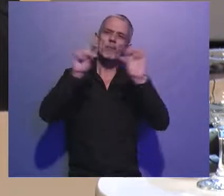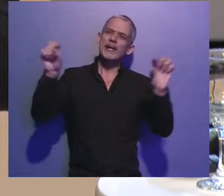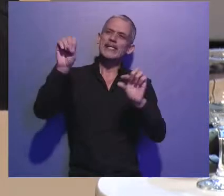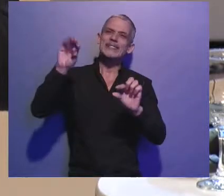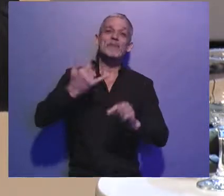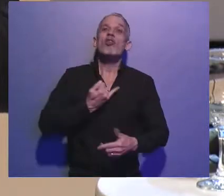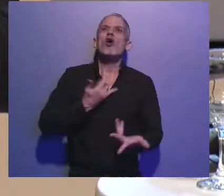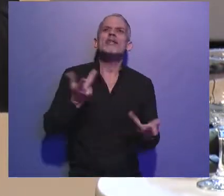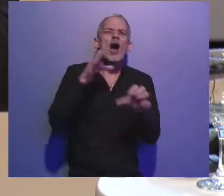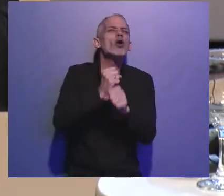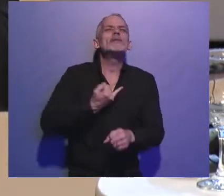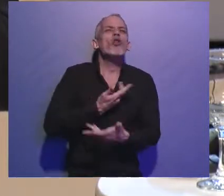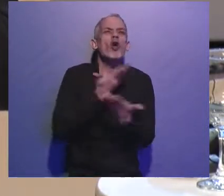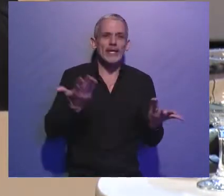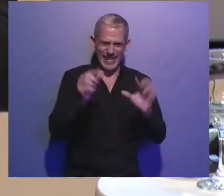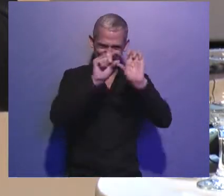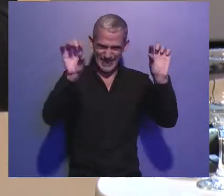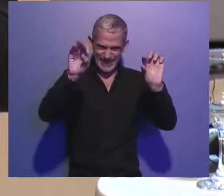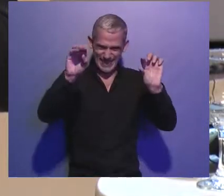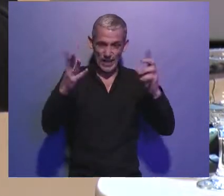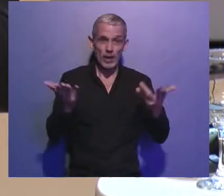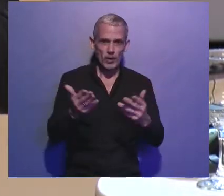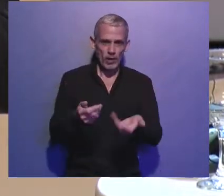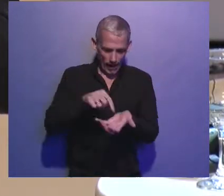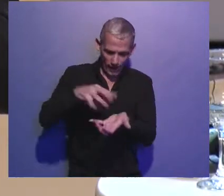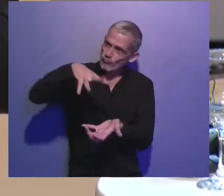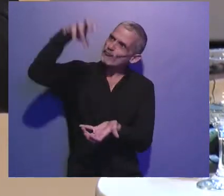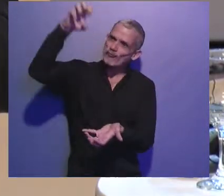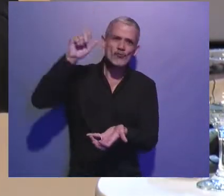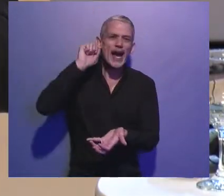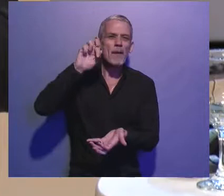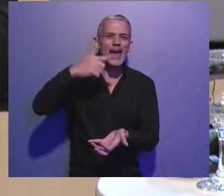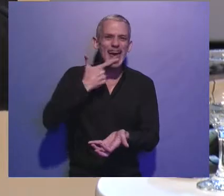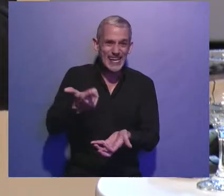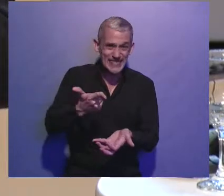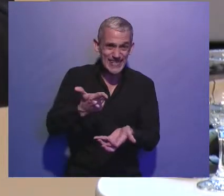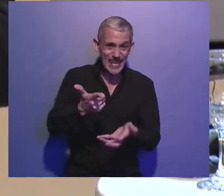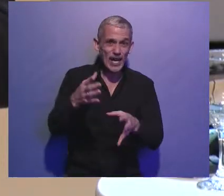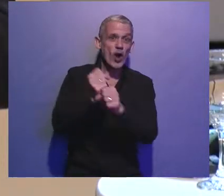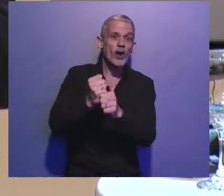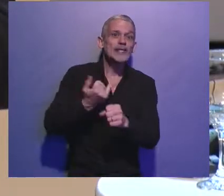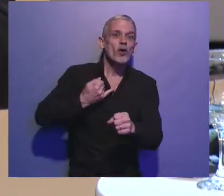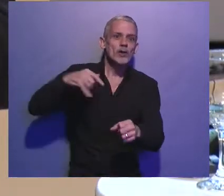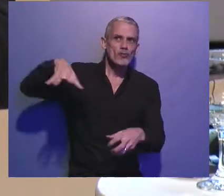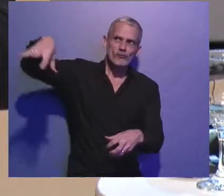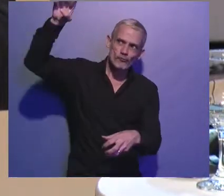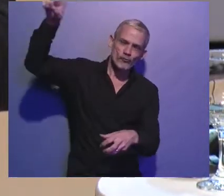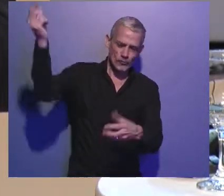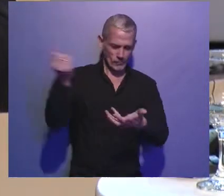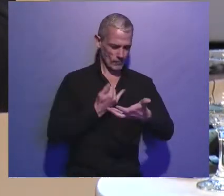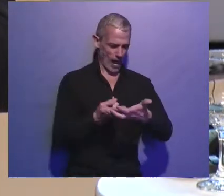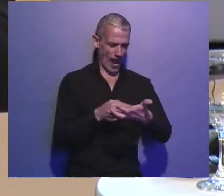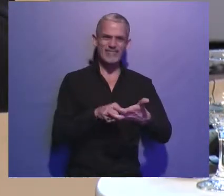real-time GPS data from the Transportation Department, and a platform still in construction aiming at